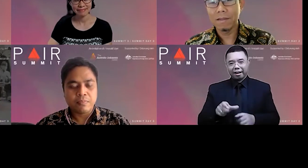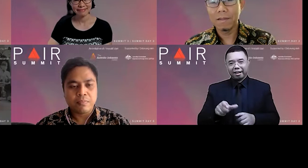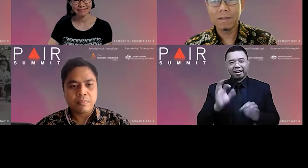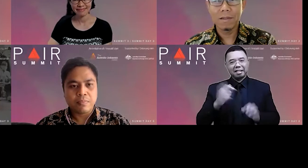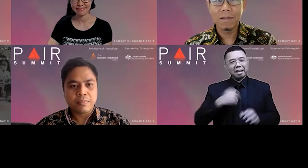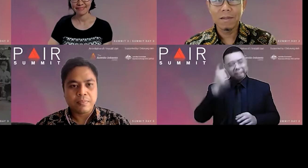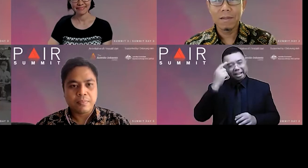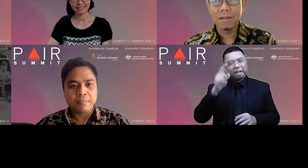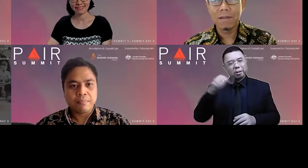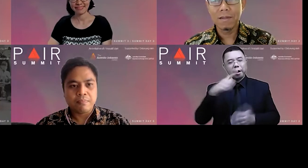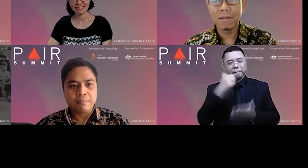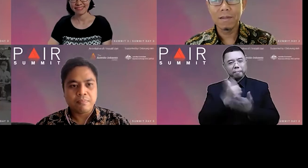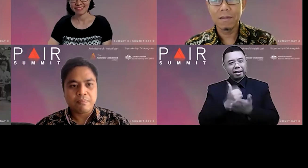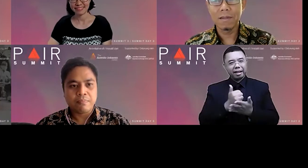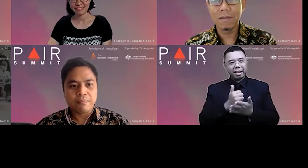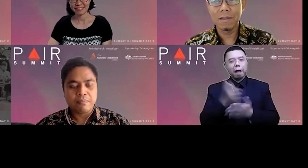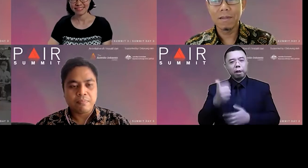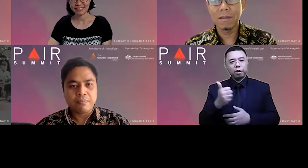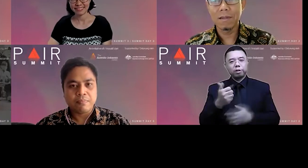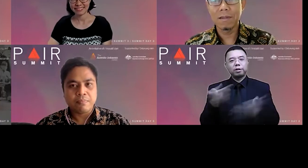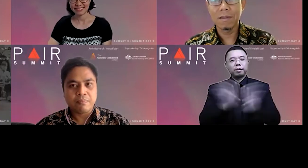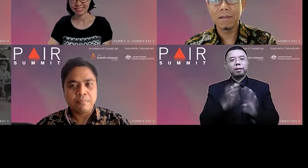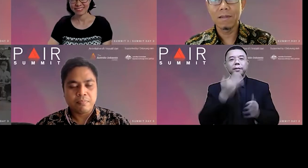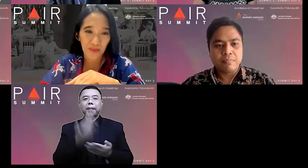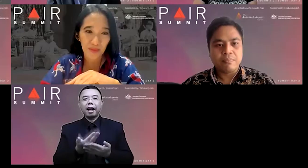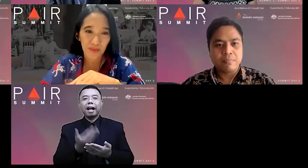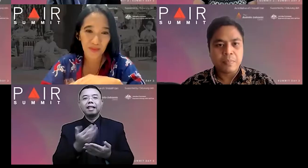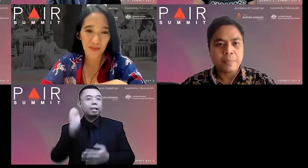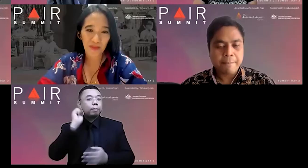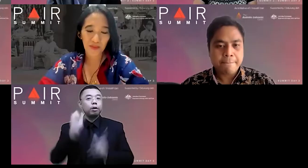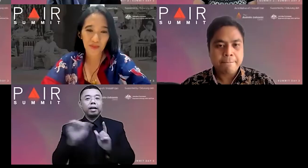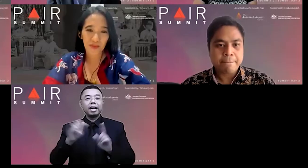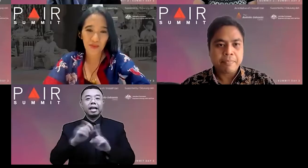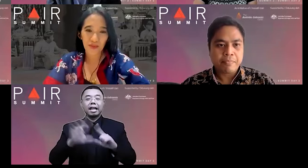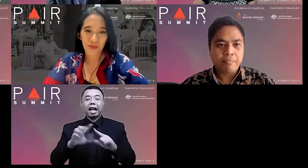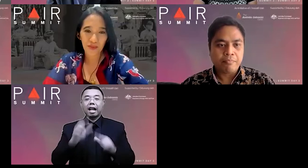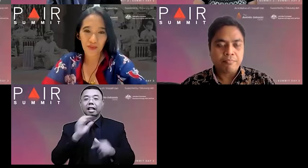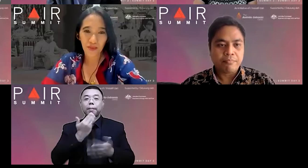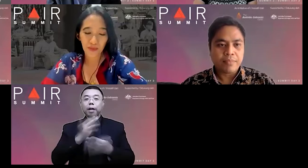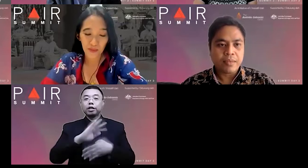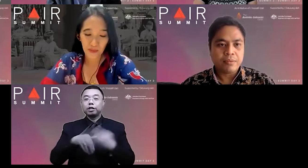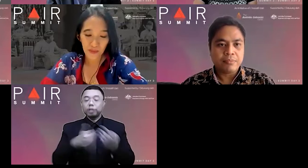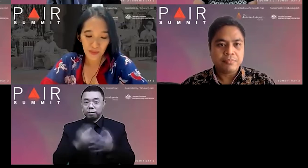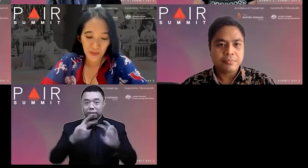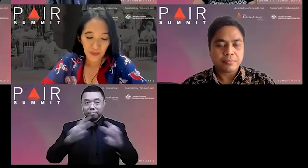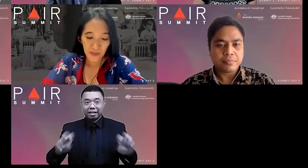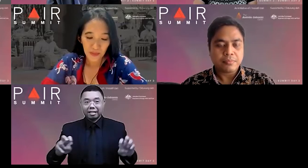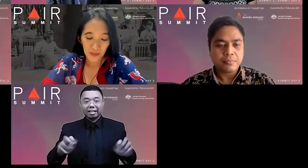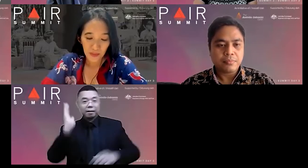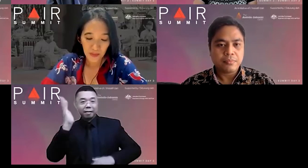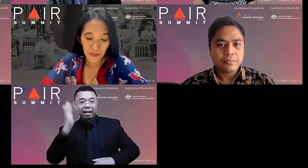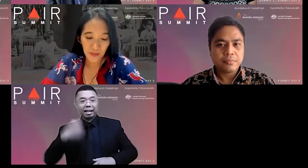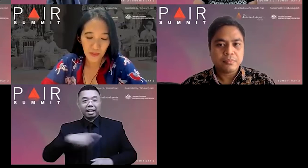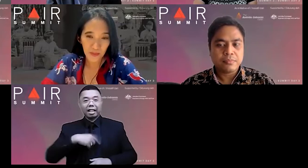much, Widya, and thank you to all our panelists today for for their great conversation and answers to